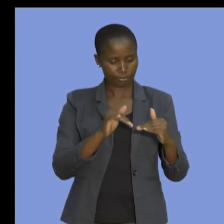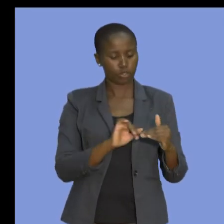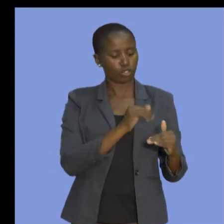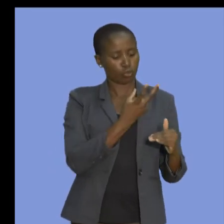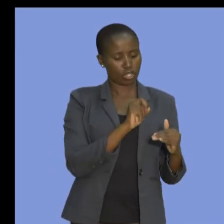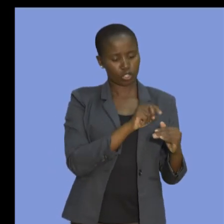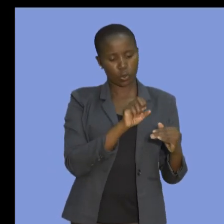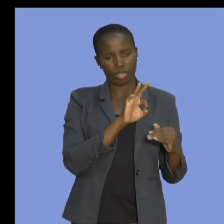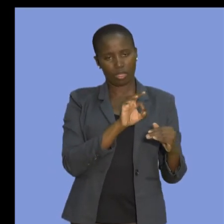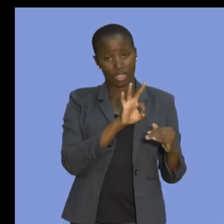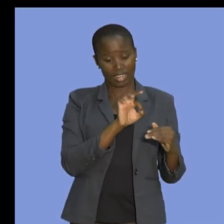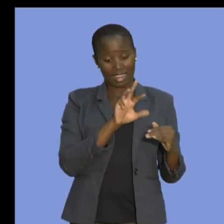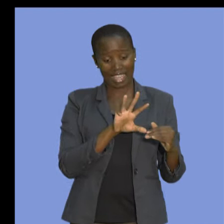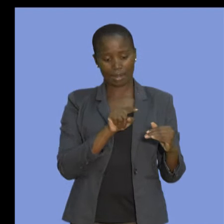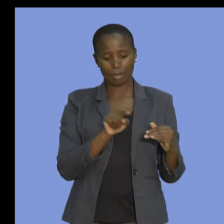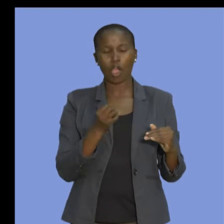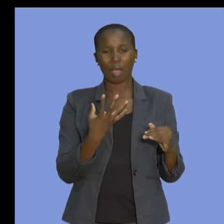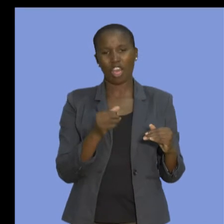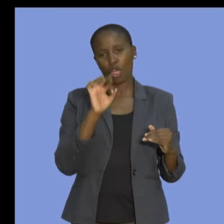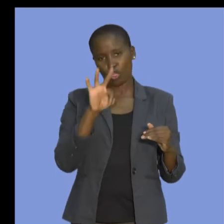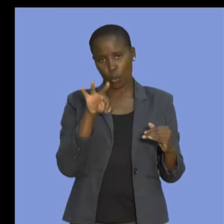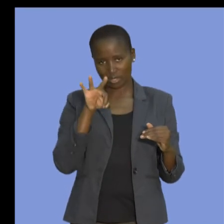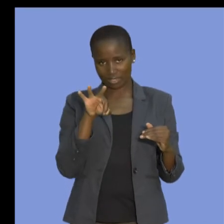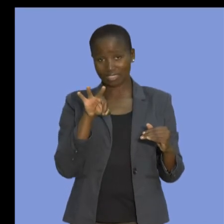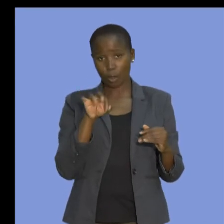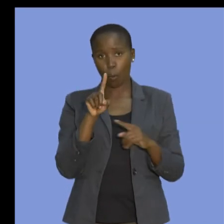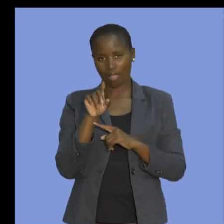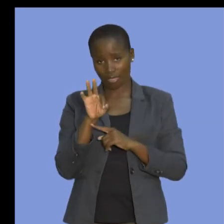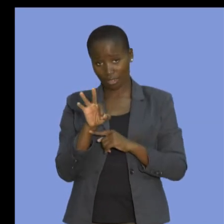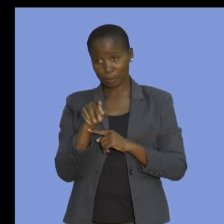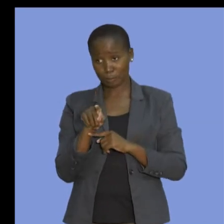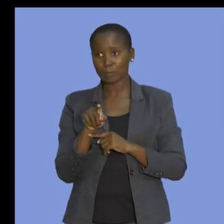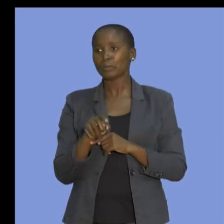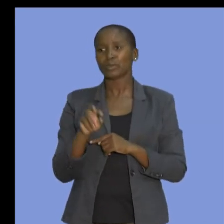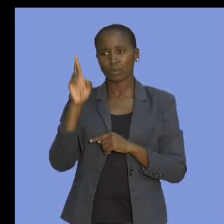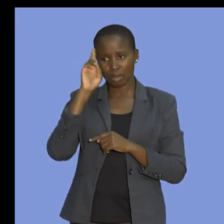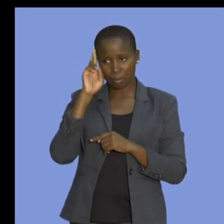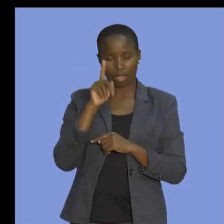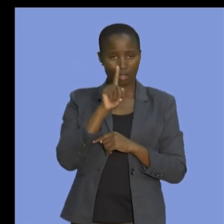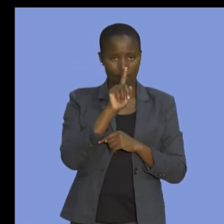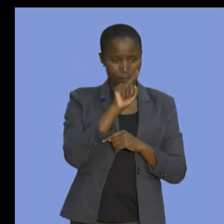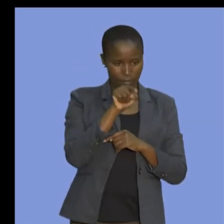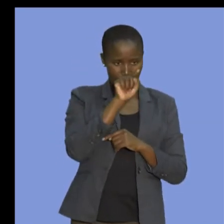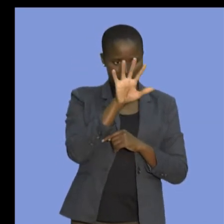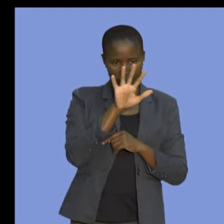are 13. Because it implies, this, remember this is 5, and this is 5, and this is 3. Because